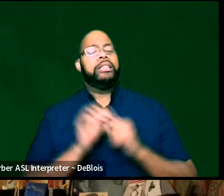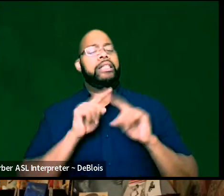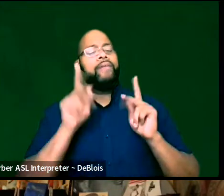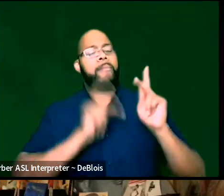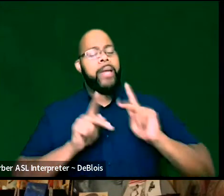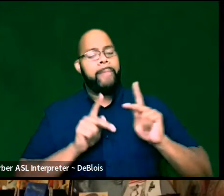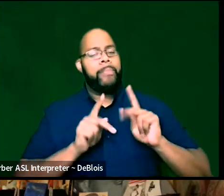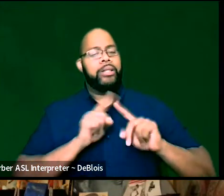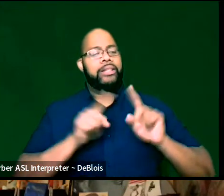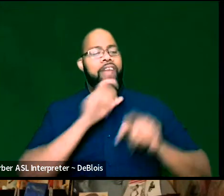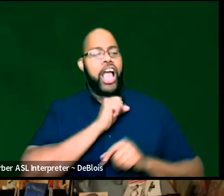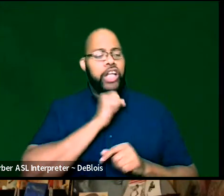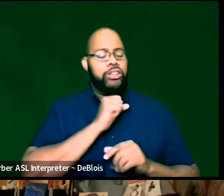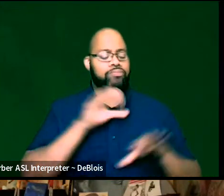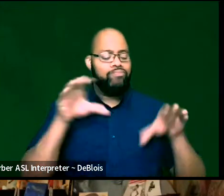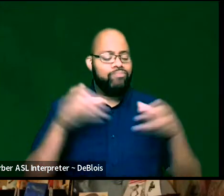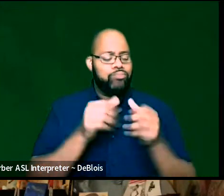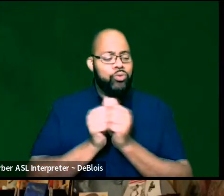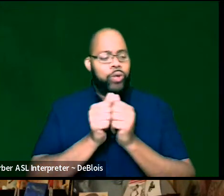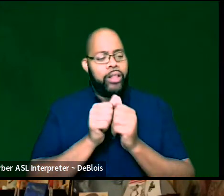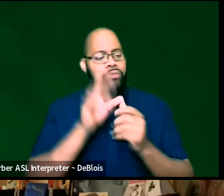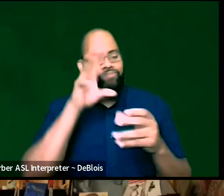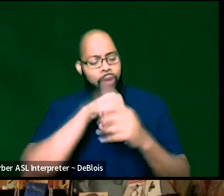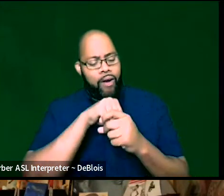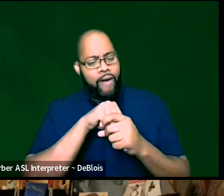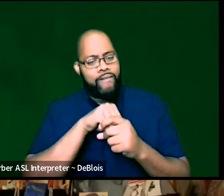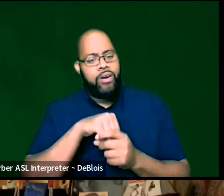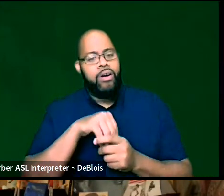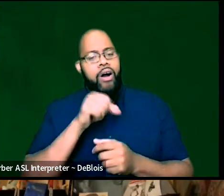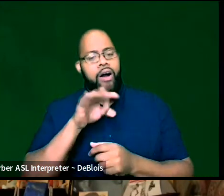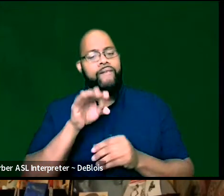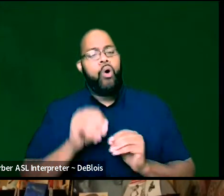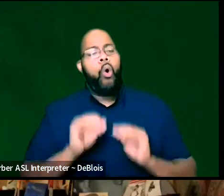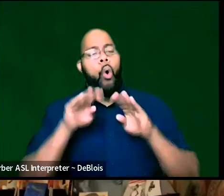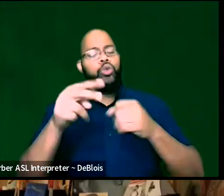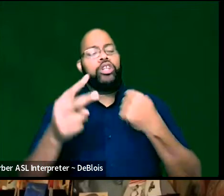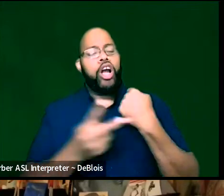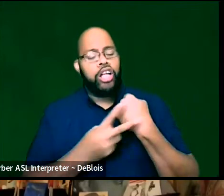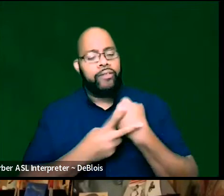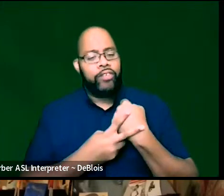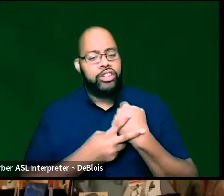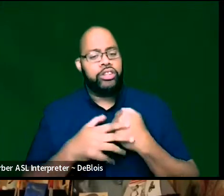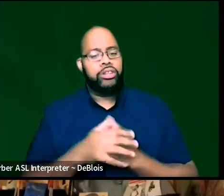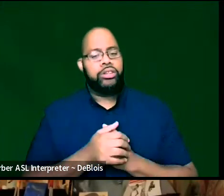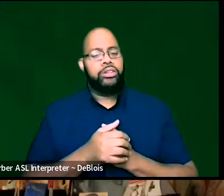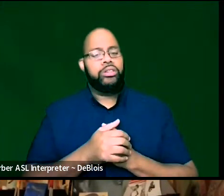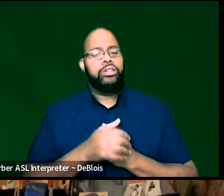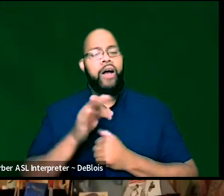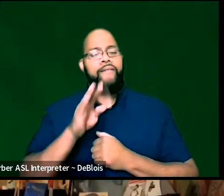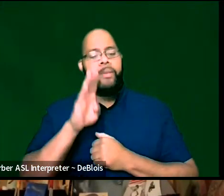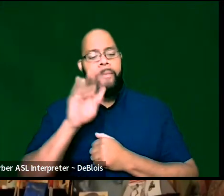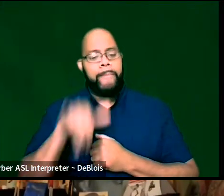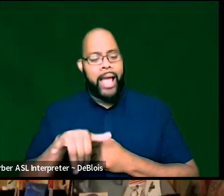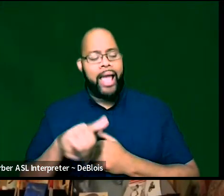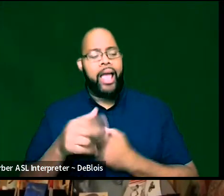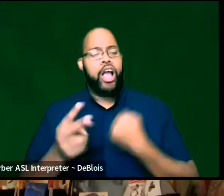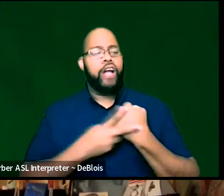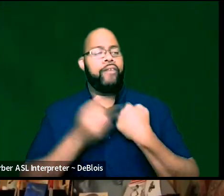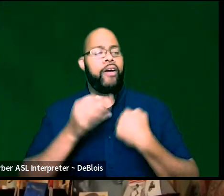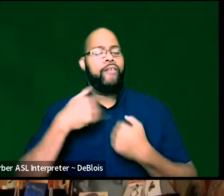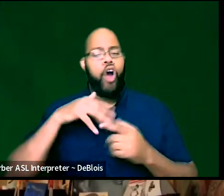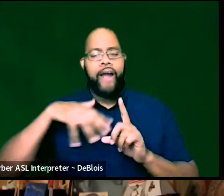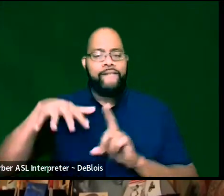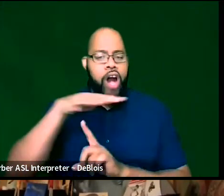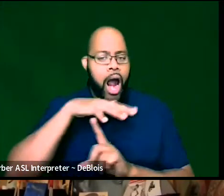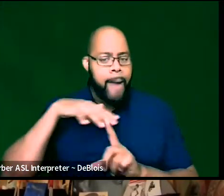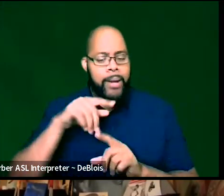peoples of different ages coming together to be a part of ocean conservation, conservation of the bay, conservation of our